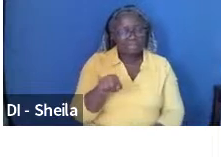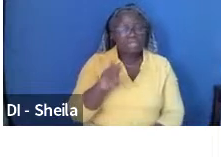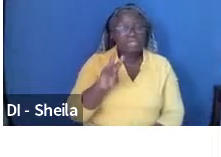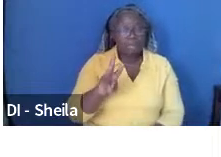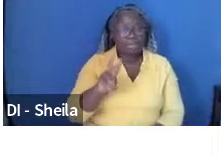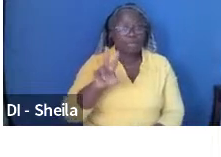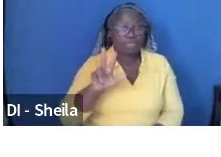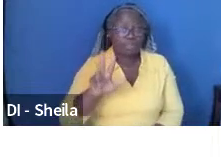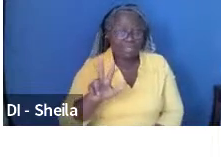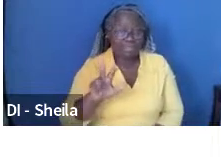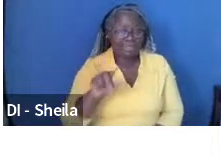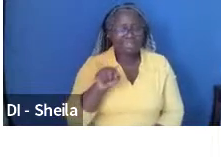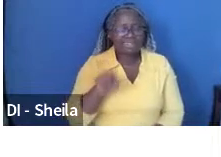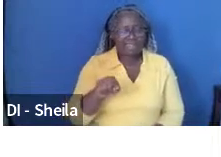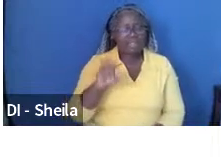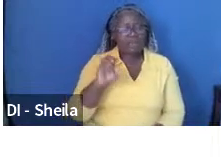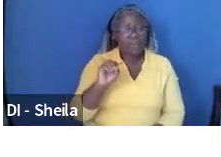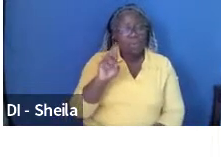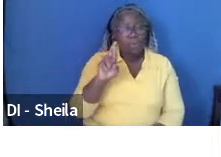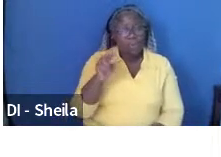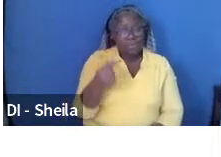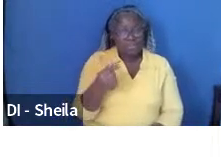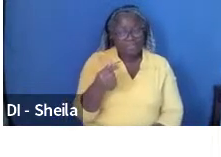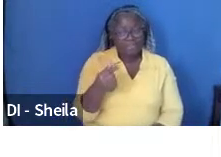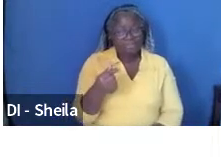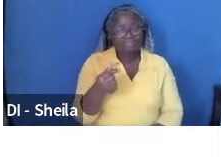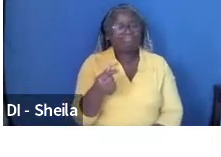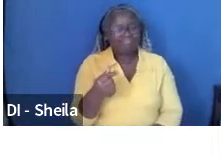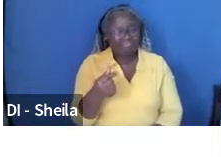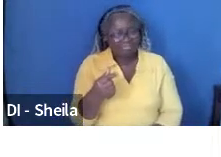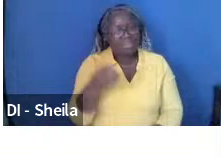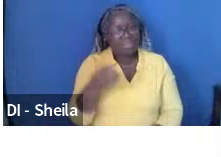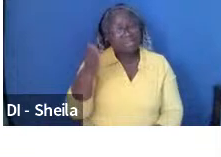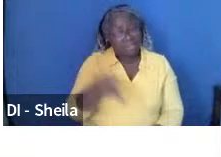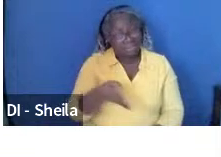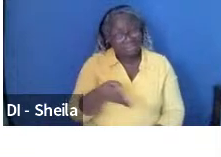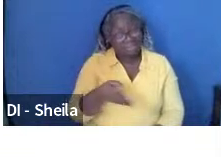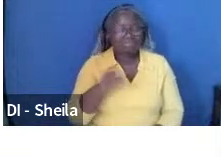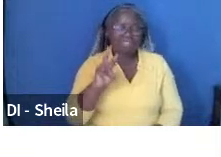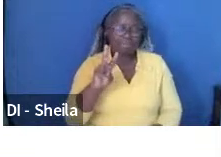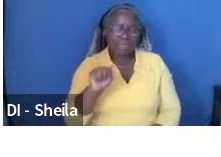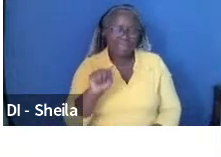www.wai/WCAG21/quick-ref. And we also have a great resource at